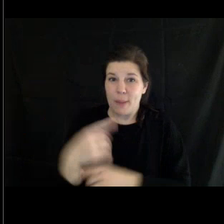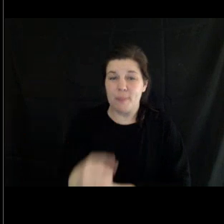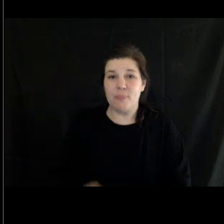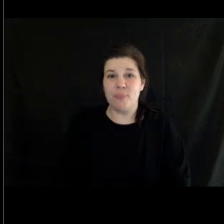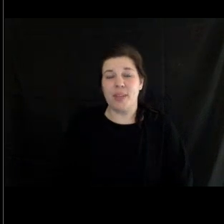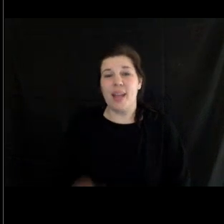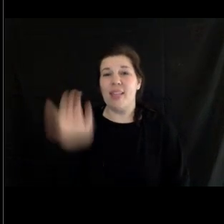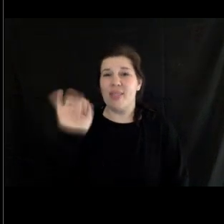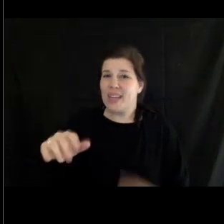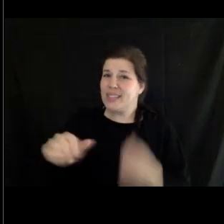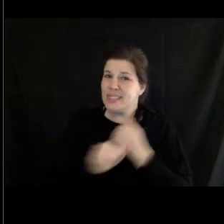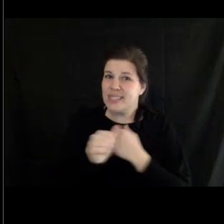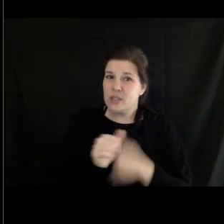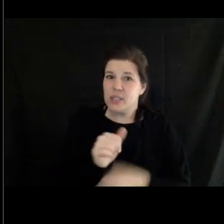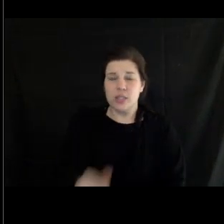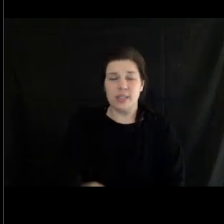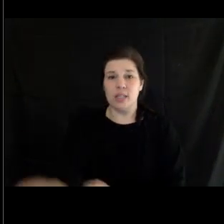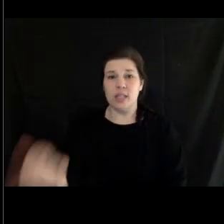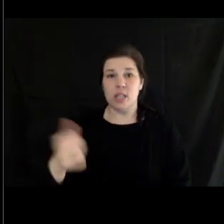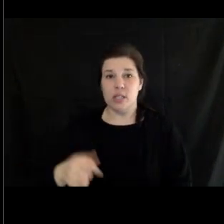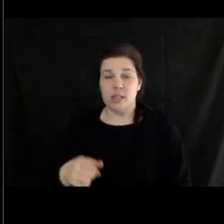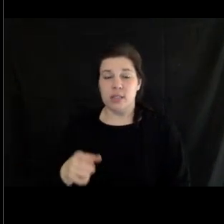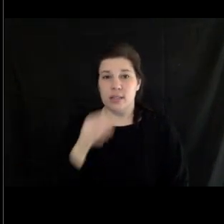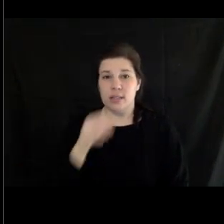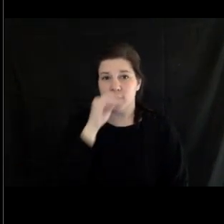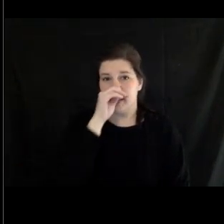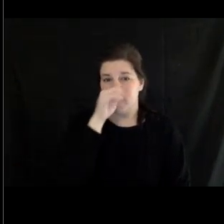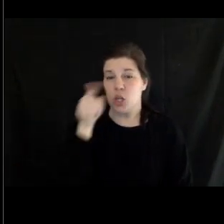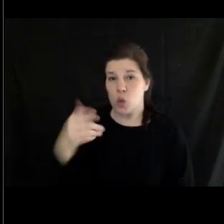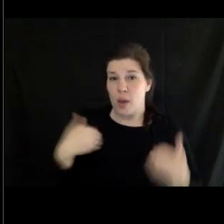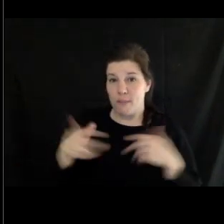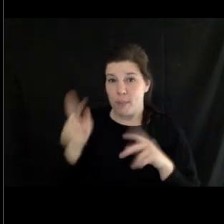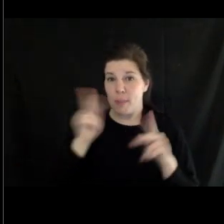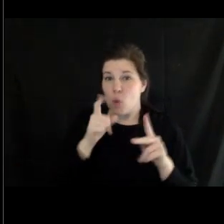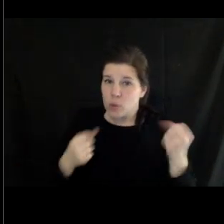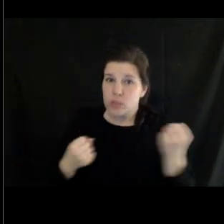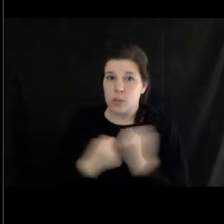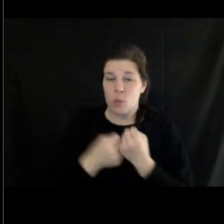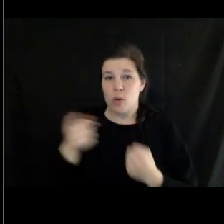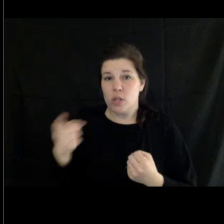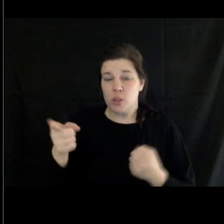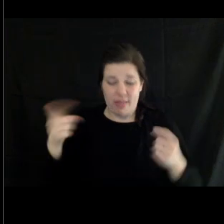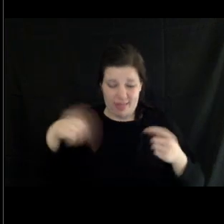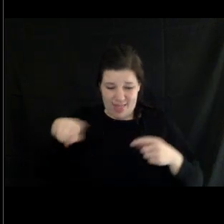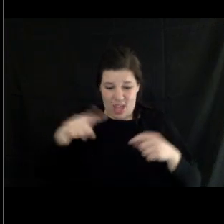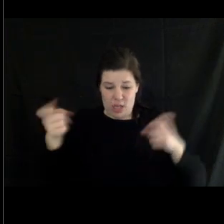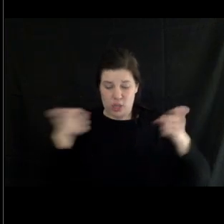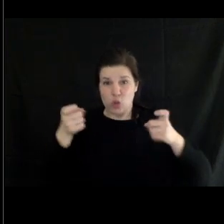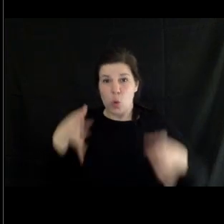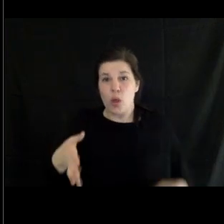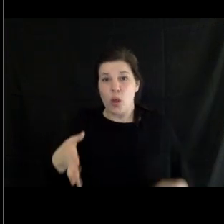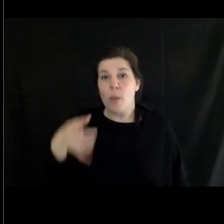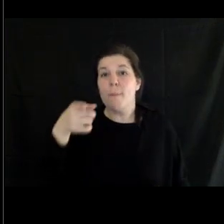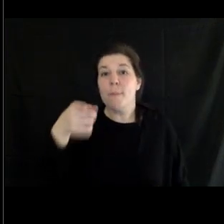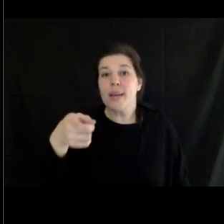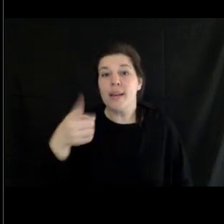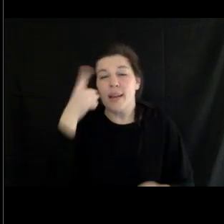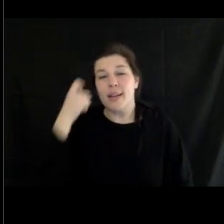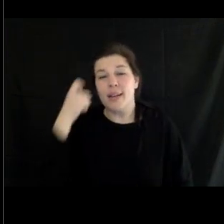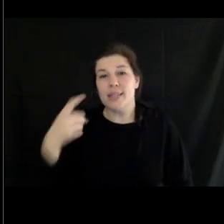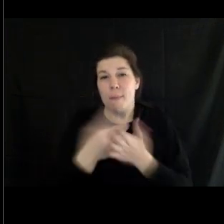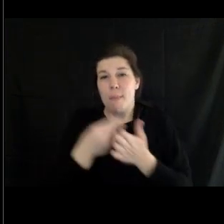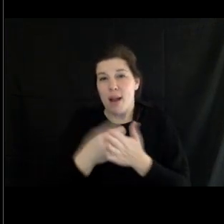gangsterish, and you're not a gangster. But you got those that behind you who are, and those are the ones that are controlling you because it's the money that got you in there, the